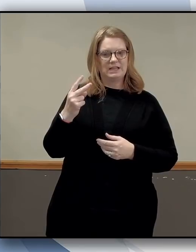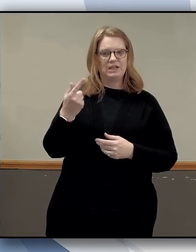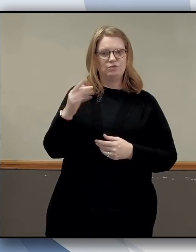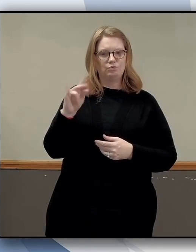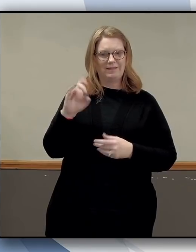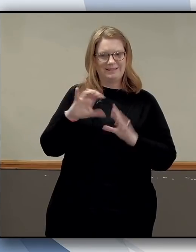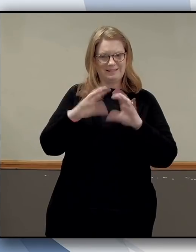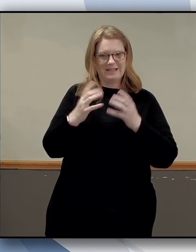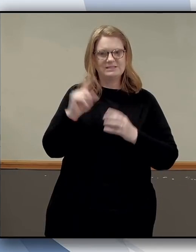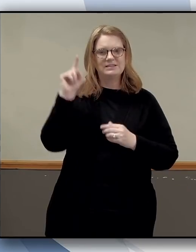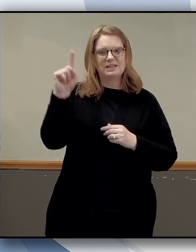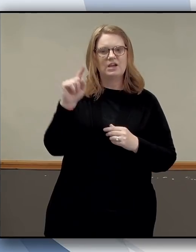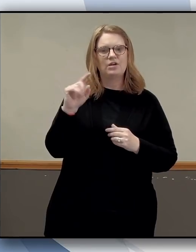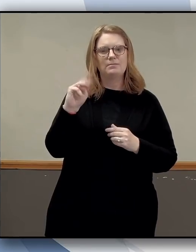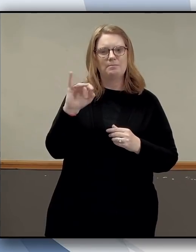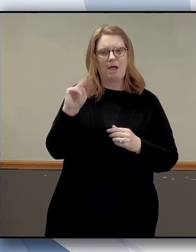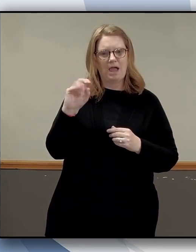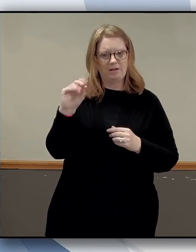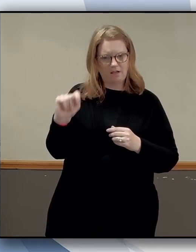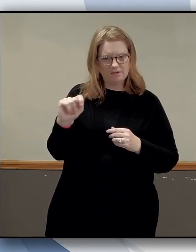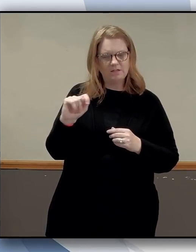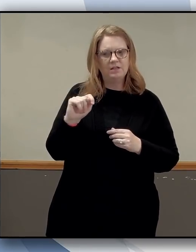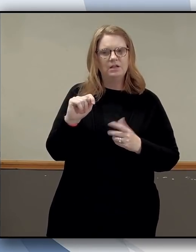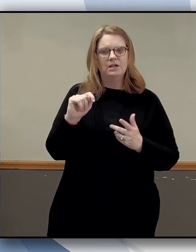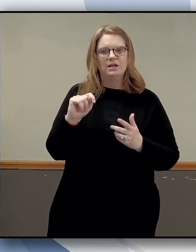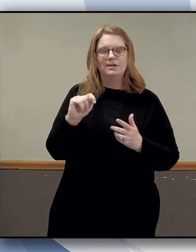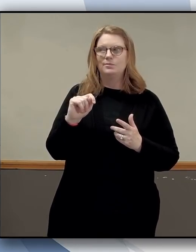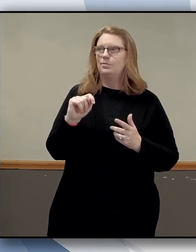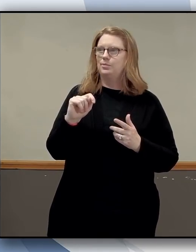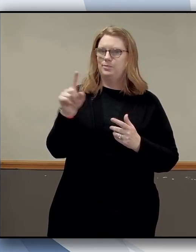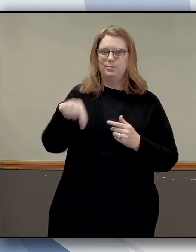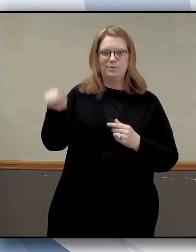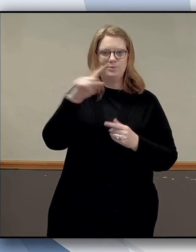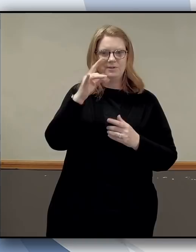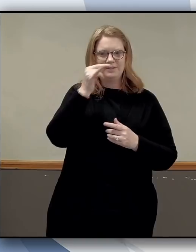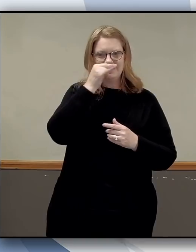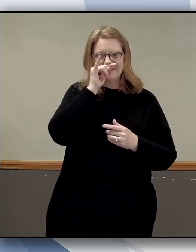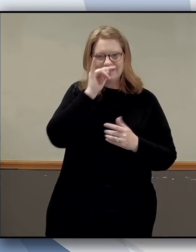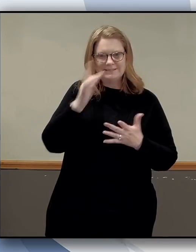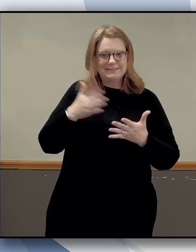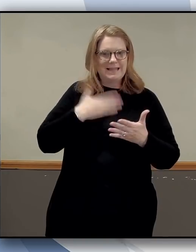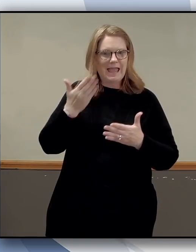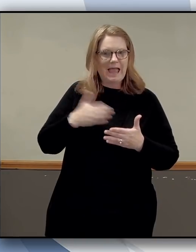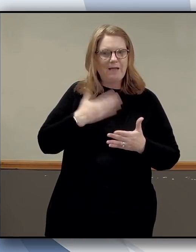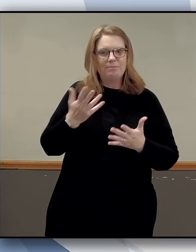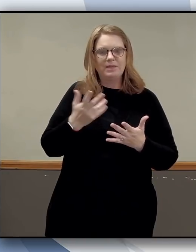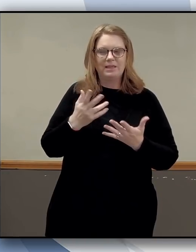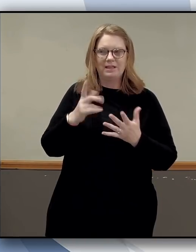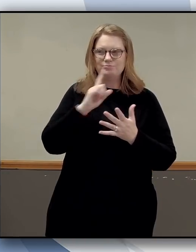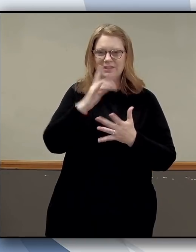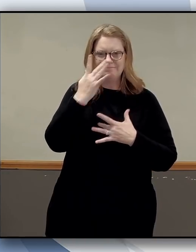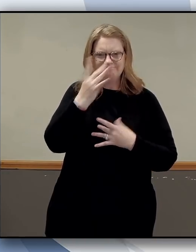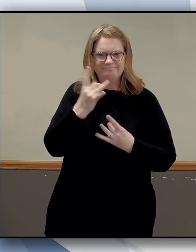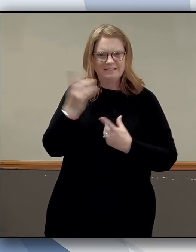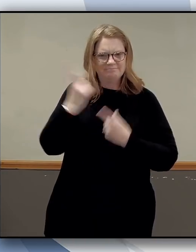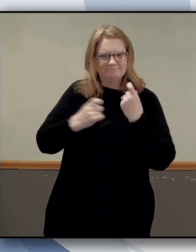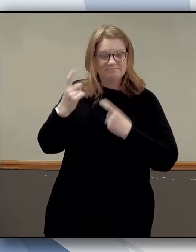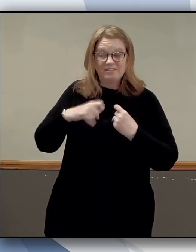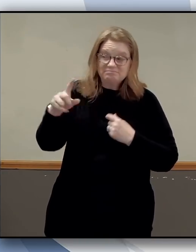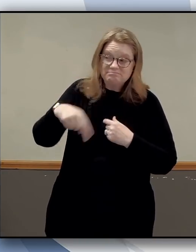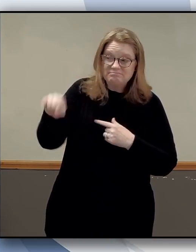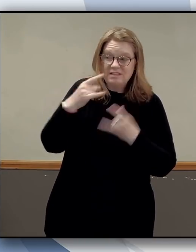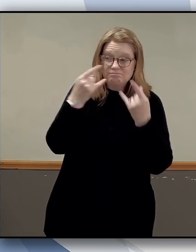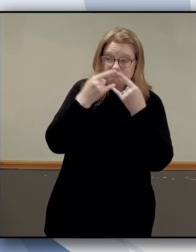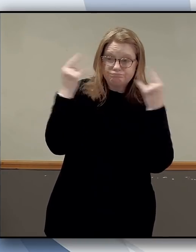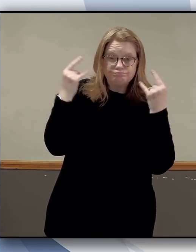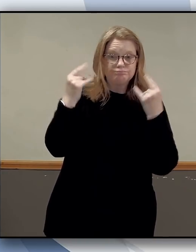in Minot the other day, and a lot of happy kids with a lot of interesting questions, and all of them wearing masks, 100%